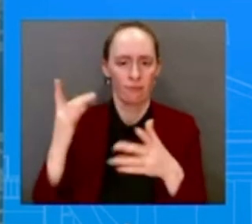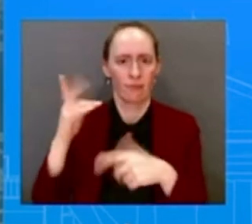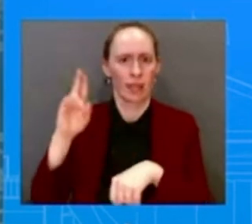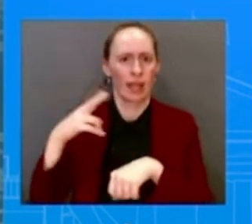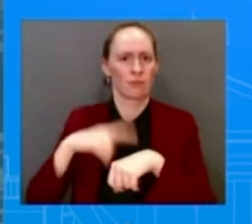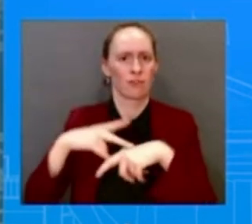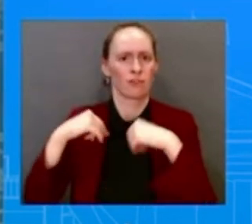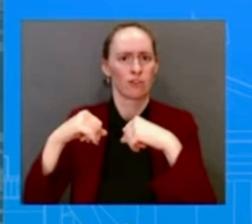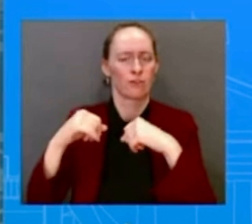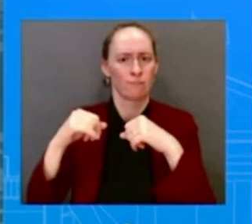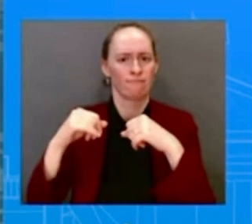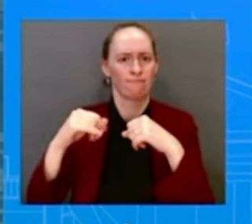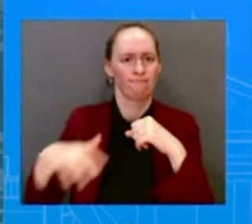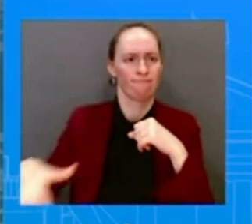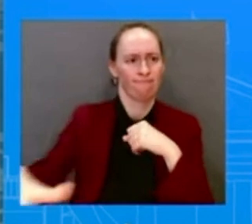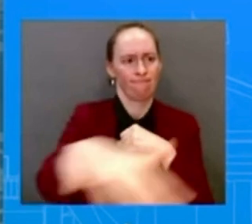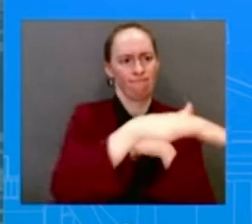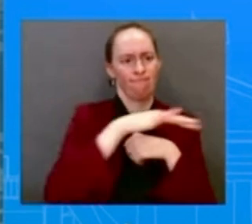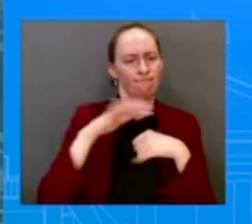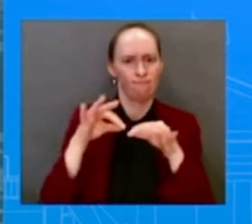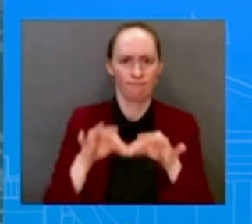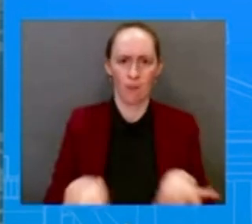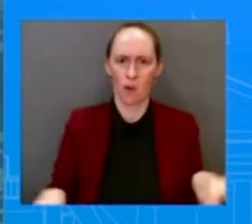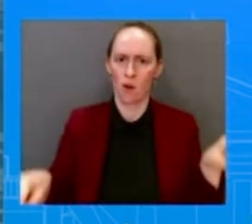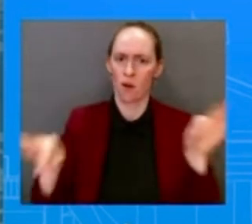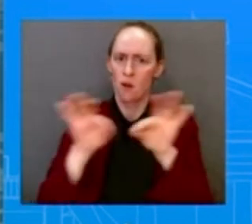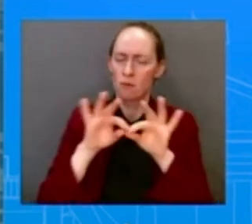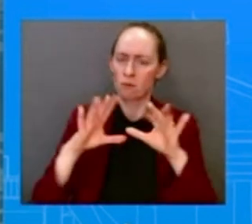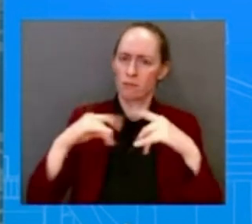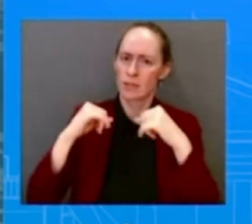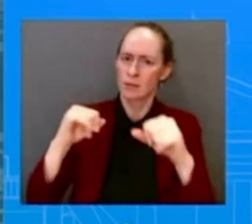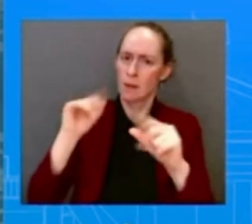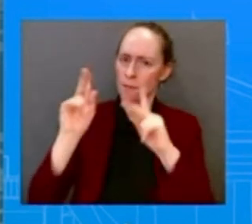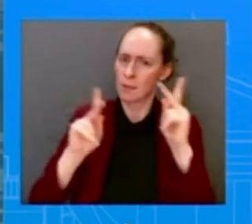safety and security of the American people is paramount. And